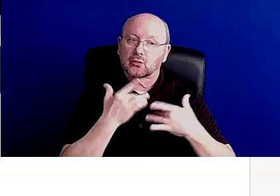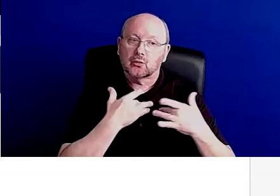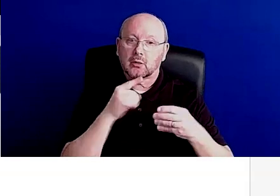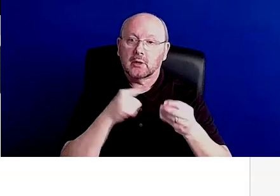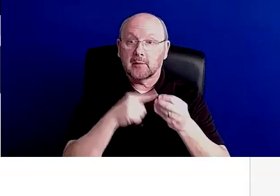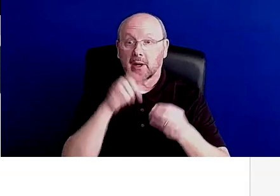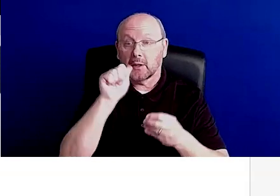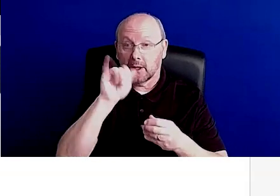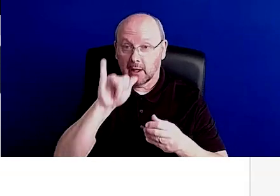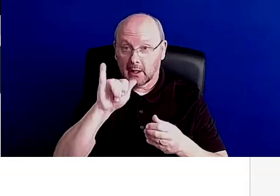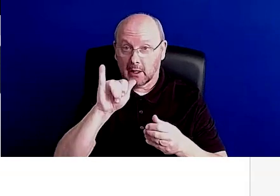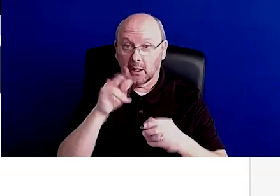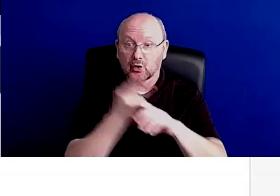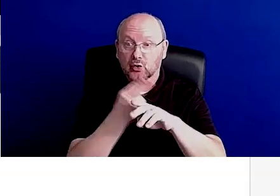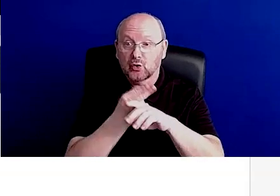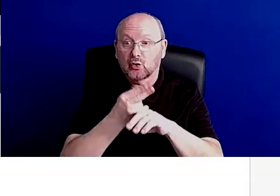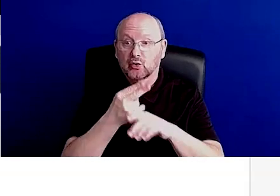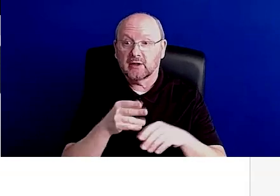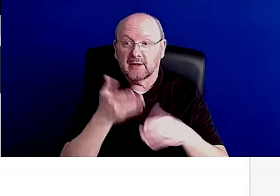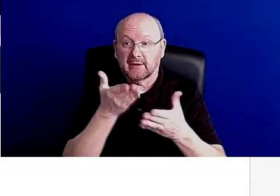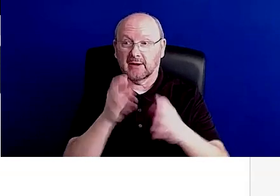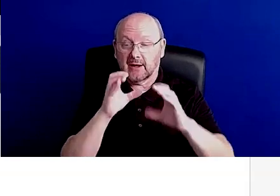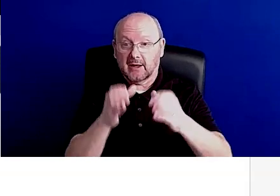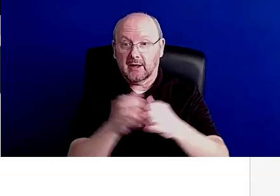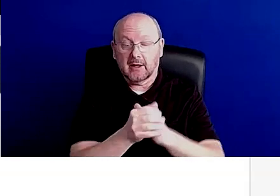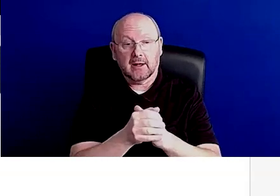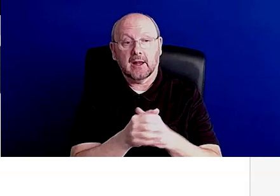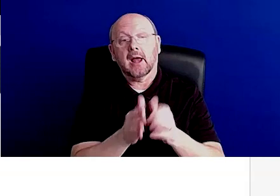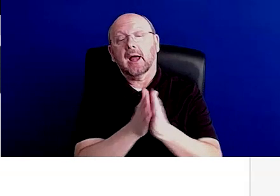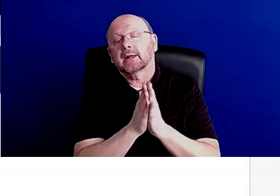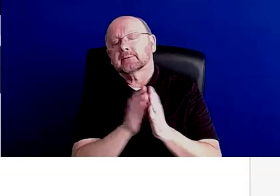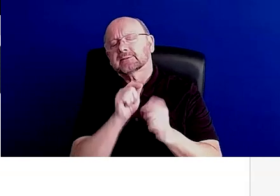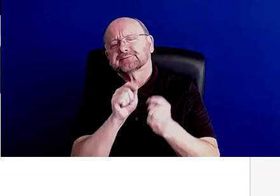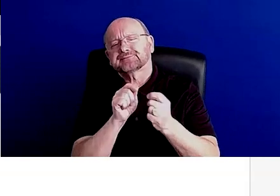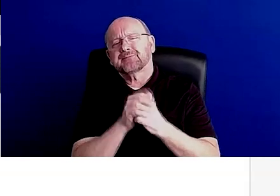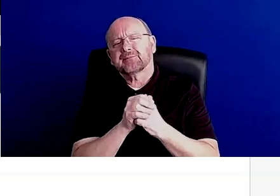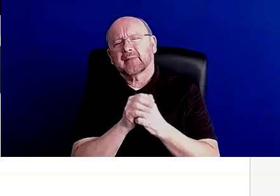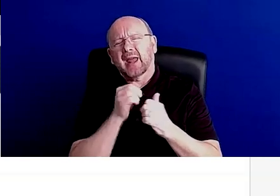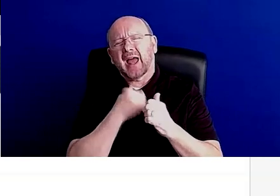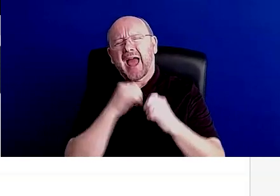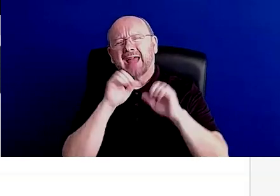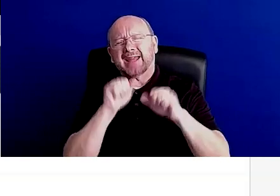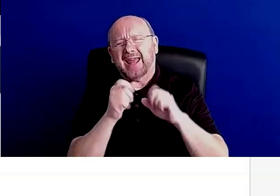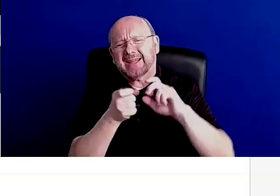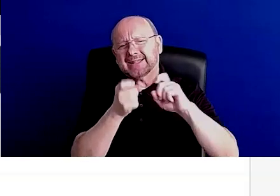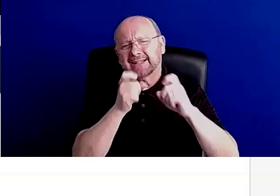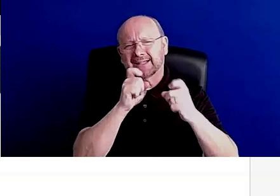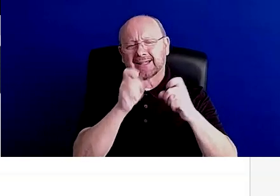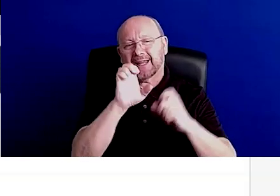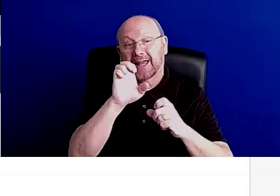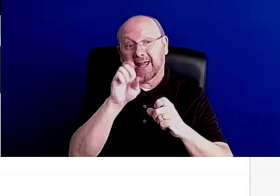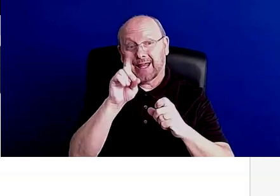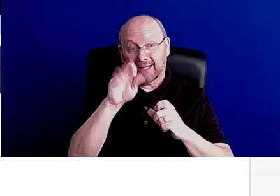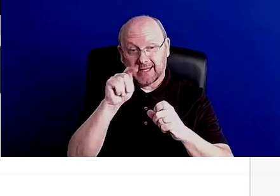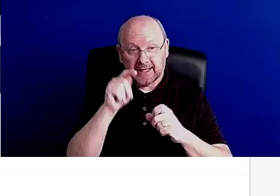classes and stuff, you know what? Put that concern in ChatGPT. I asked it specifically, how can I edit the prompt to make it more difficult for AI